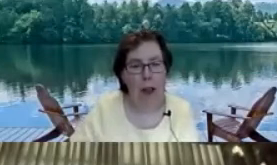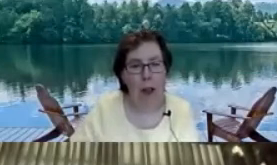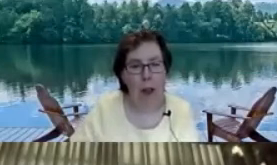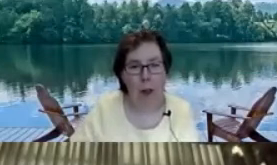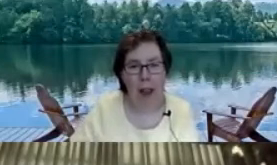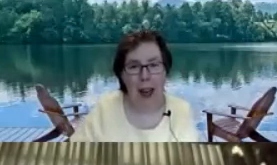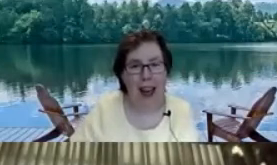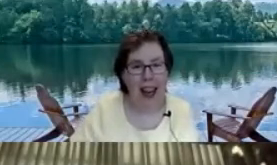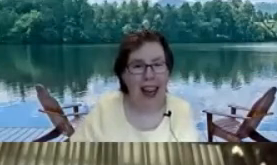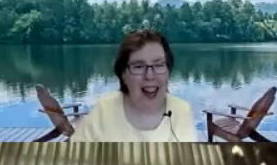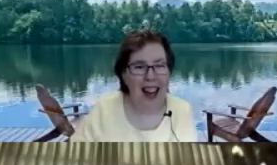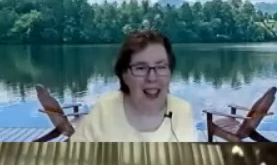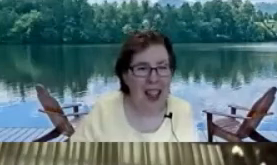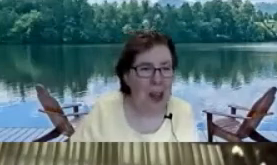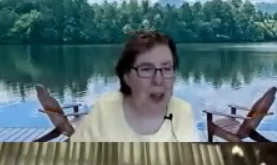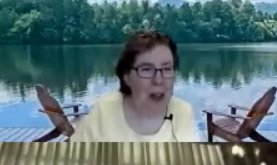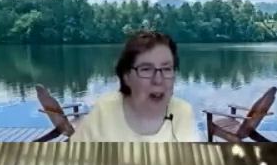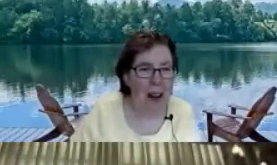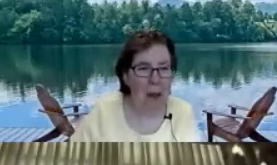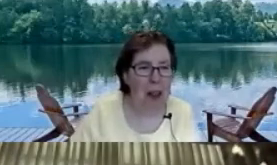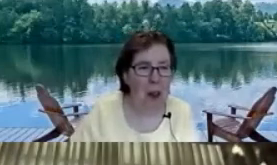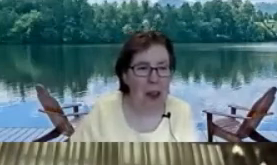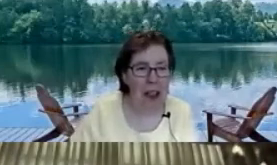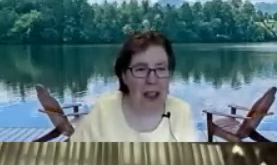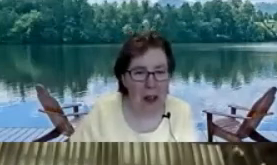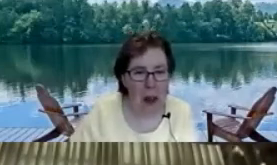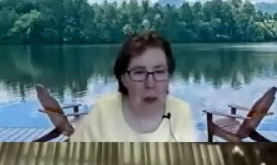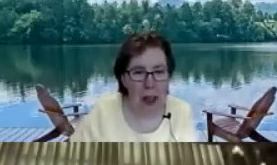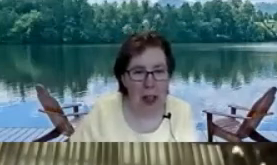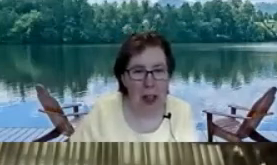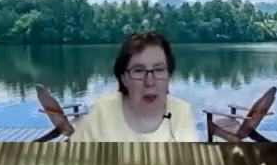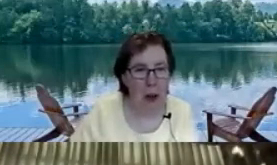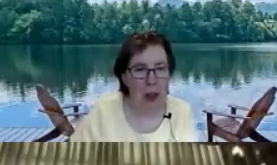So what do you think's going on in this photograph?